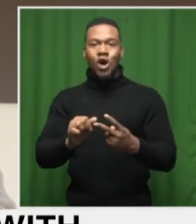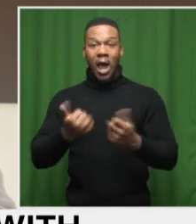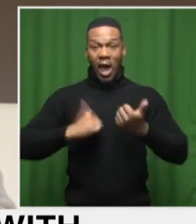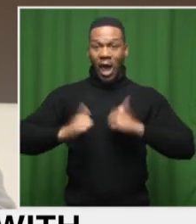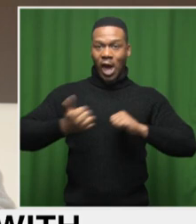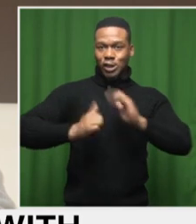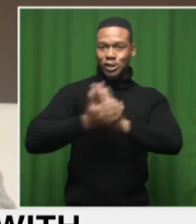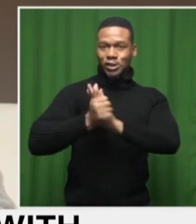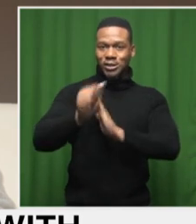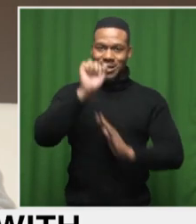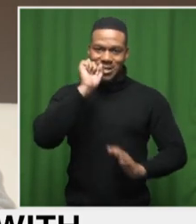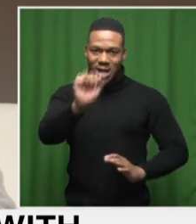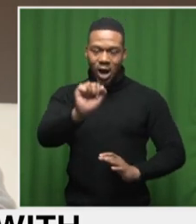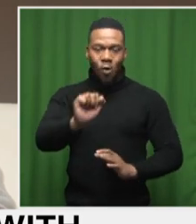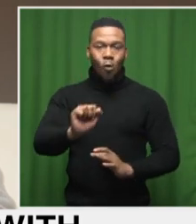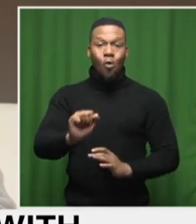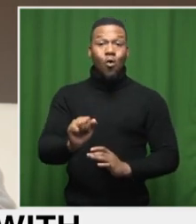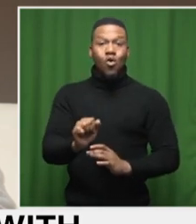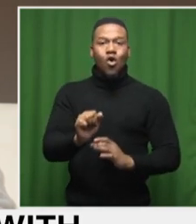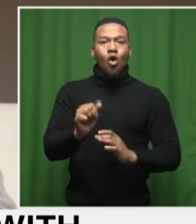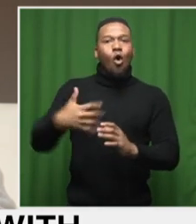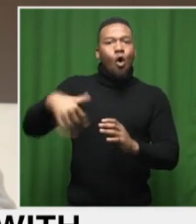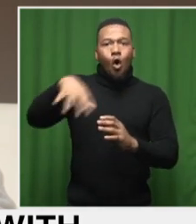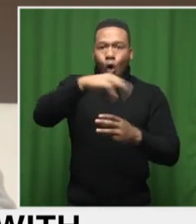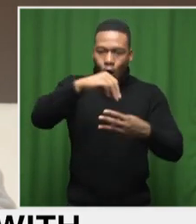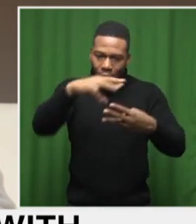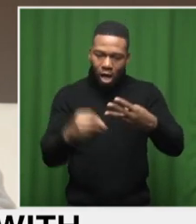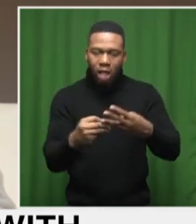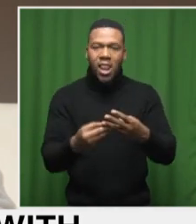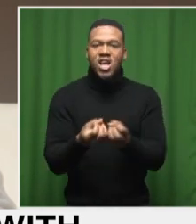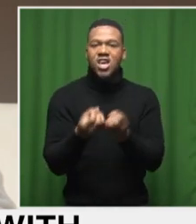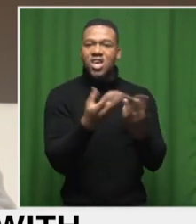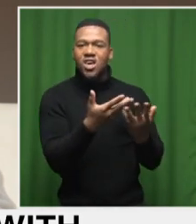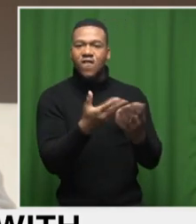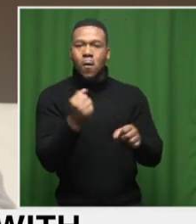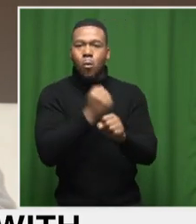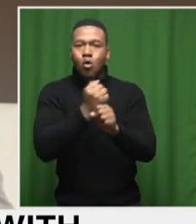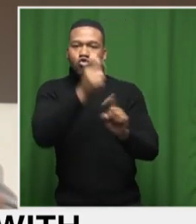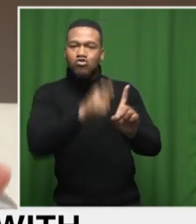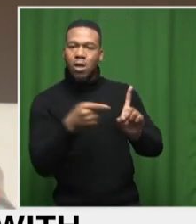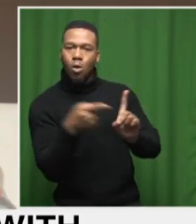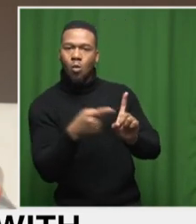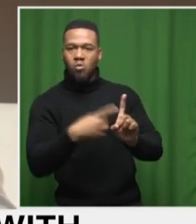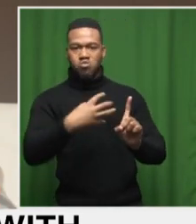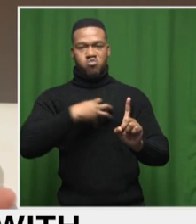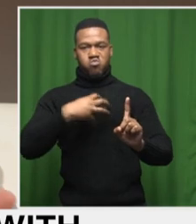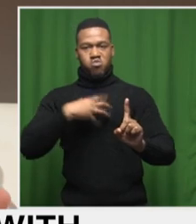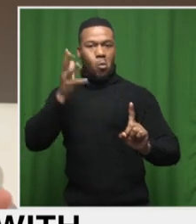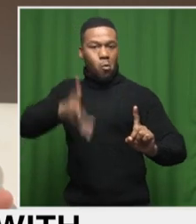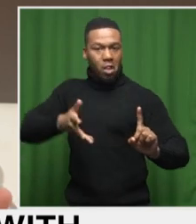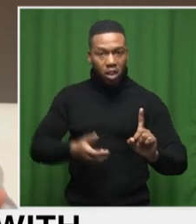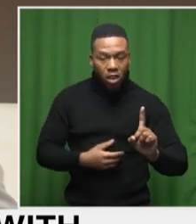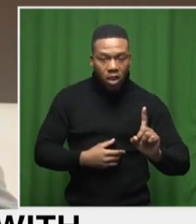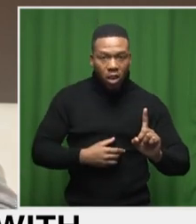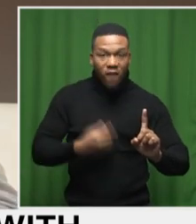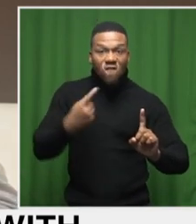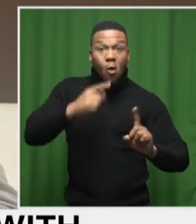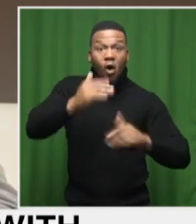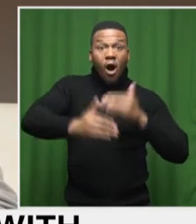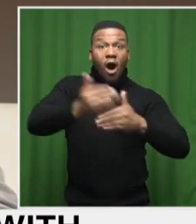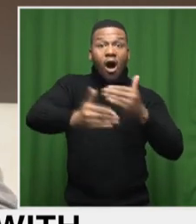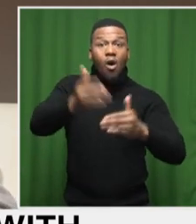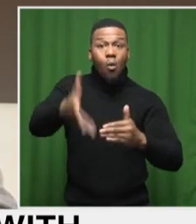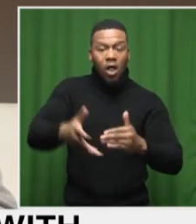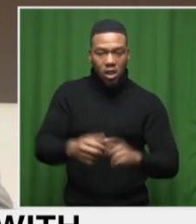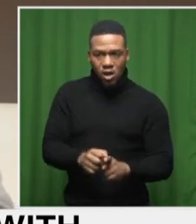exclusively owned by the producer for their future use in any other production in perpetuity, which means forever, and that actor